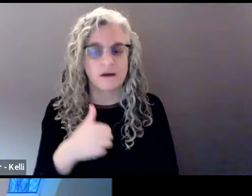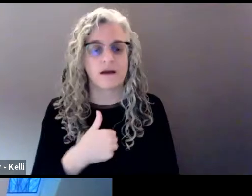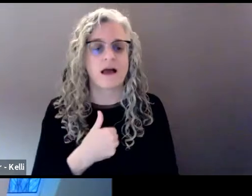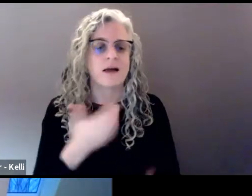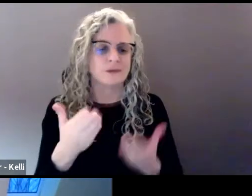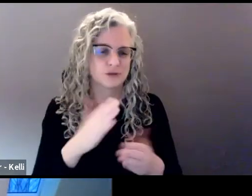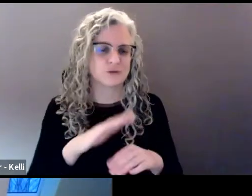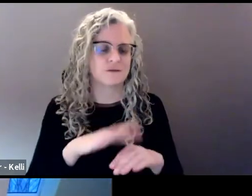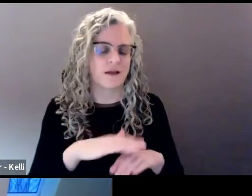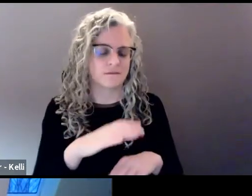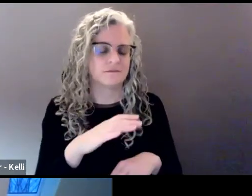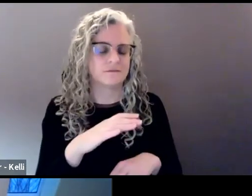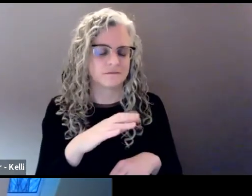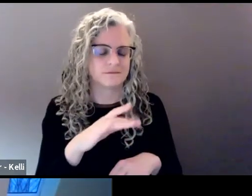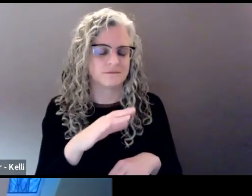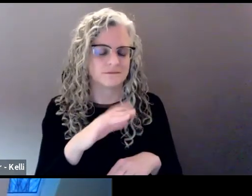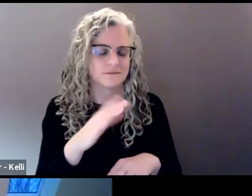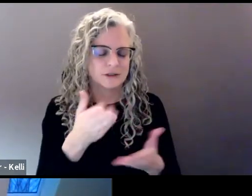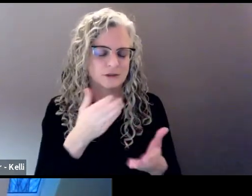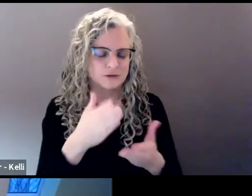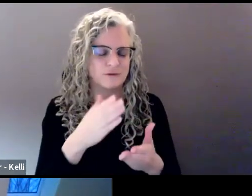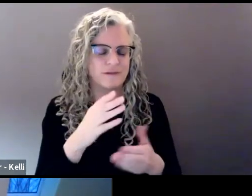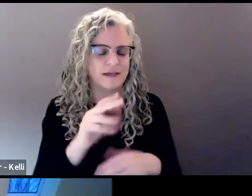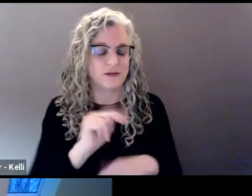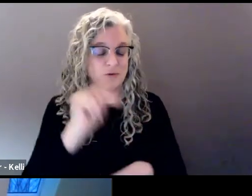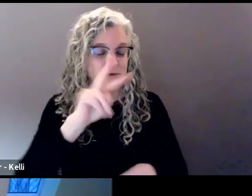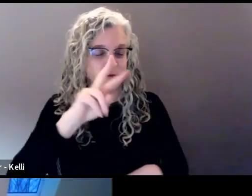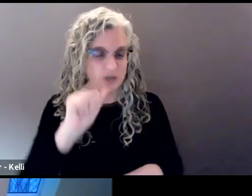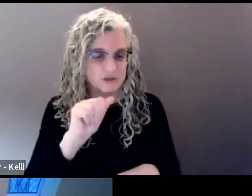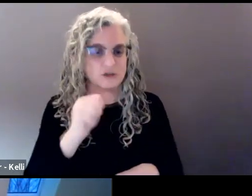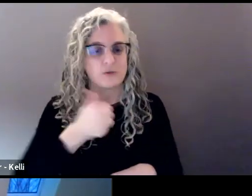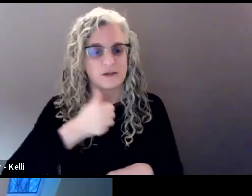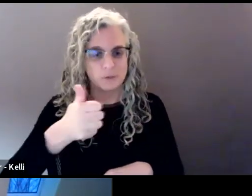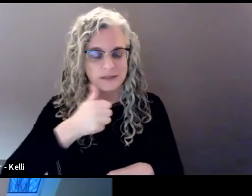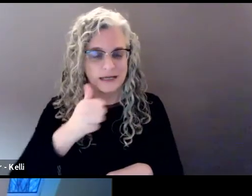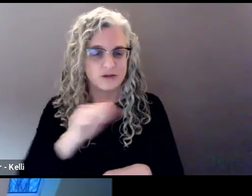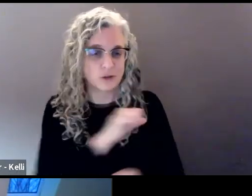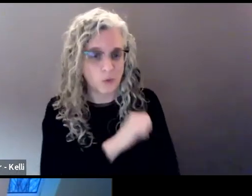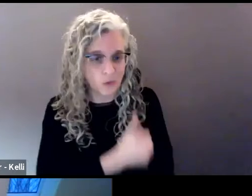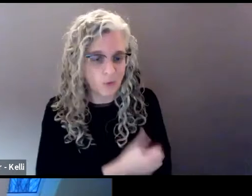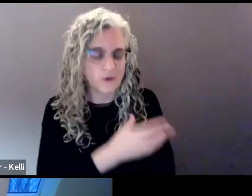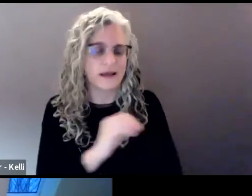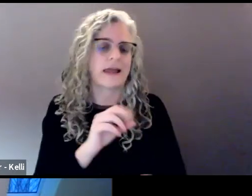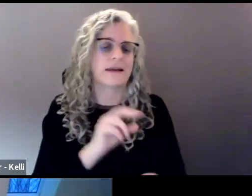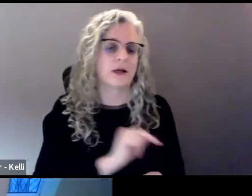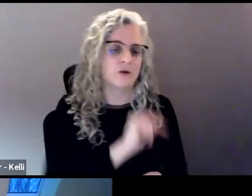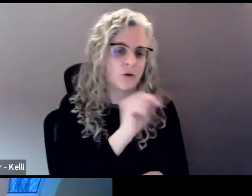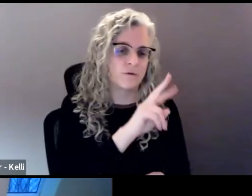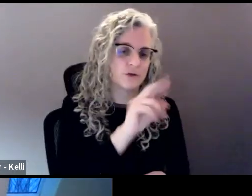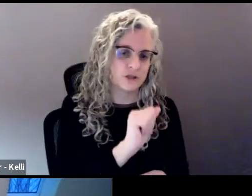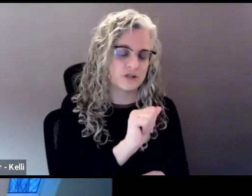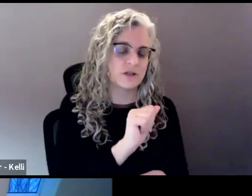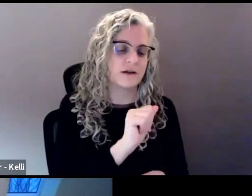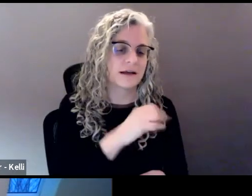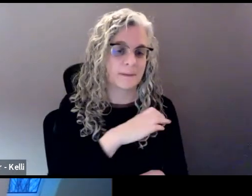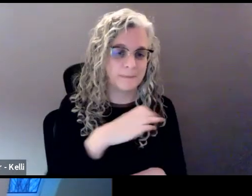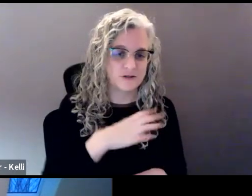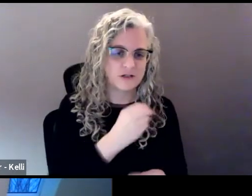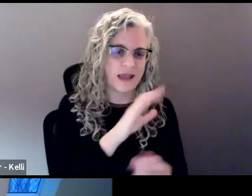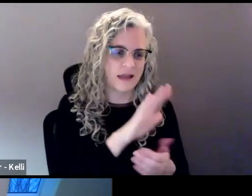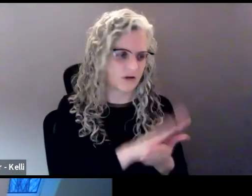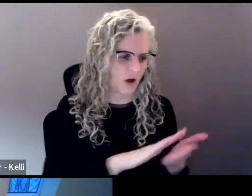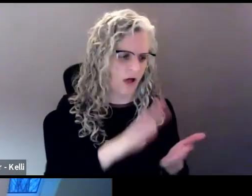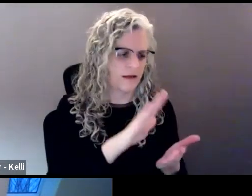chairman of the Northern Virginia Transportation Authority, and I serve on the Northern Virginia Transportation Commission and COG's Transportation Planning Board.